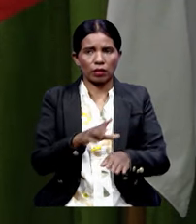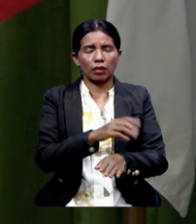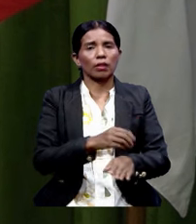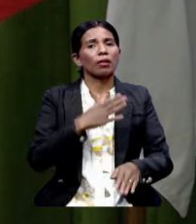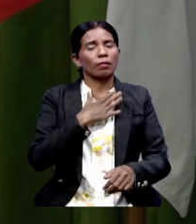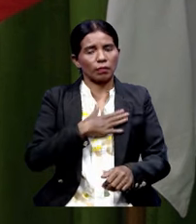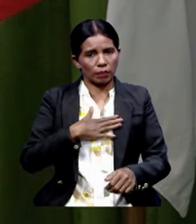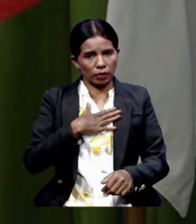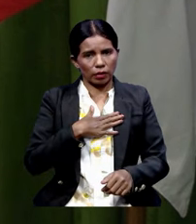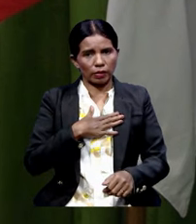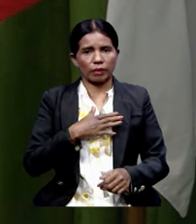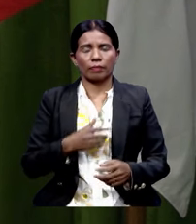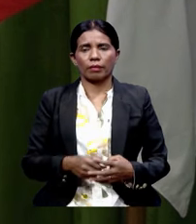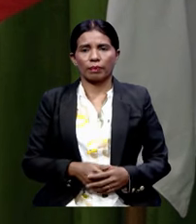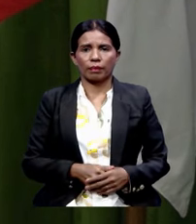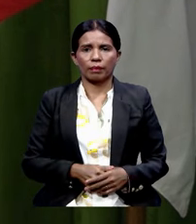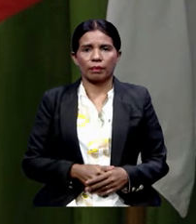please,